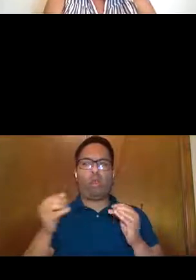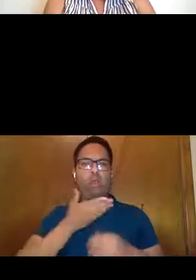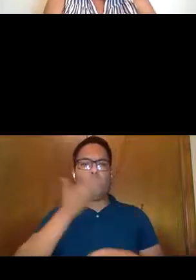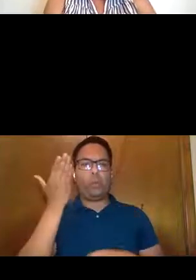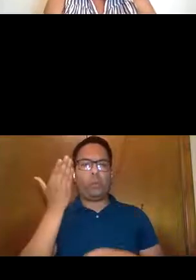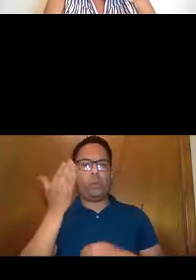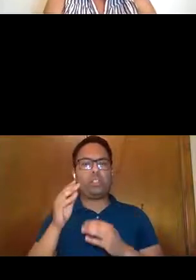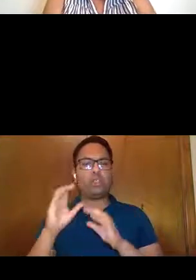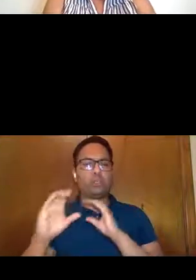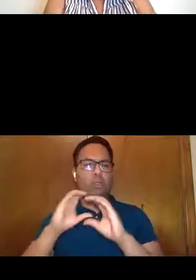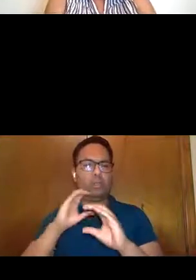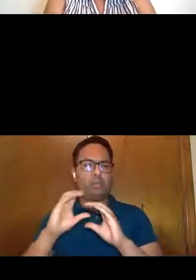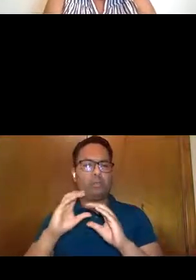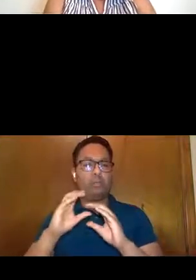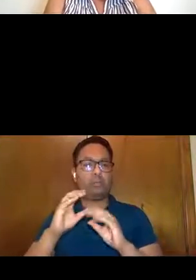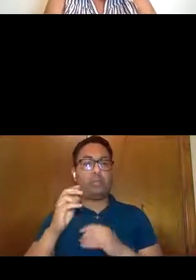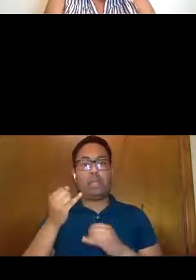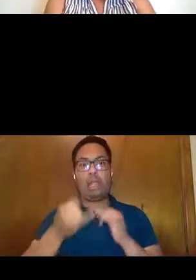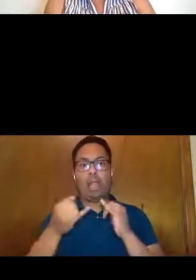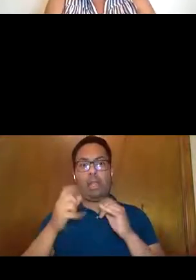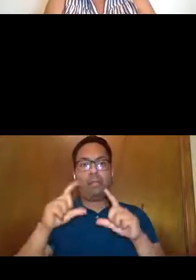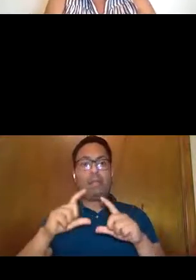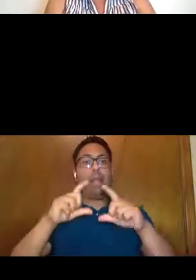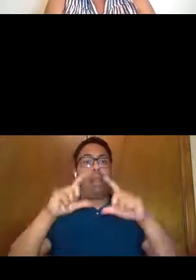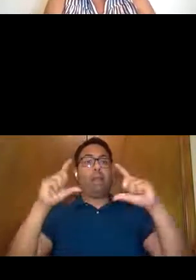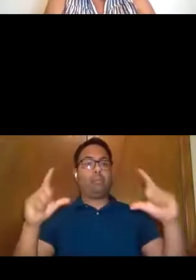circle is digital and connected health.